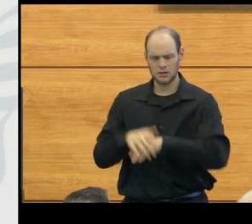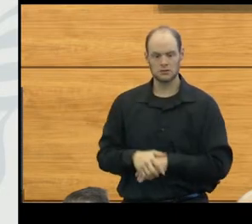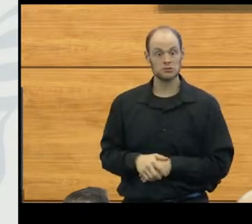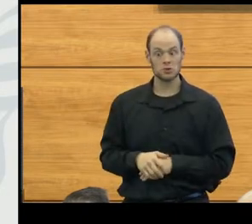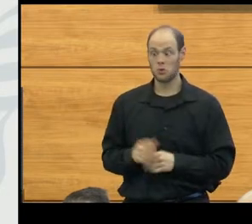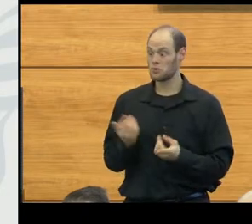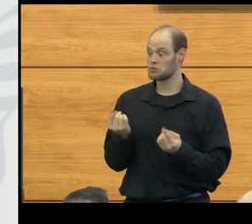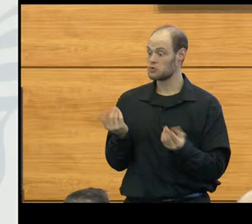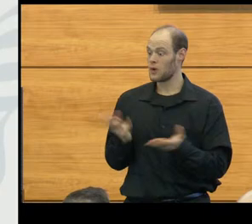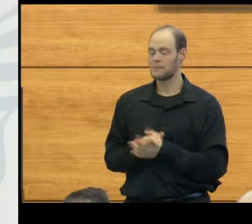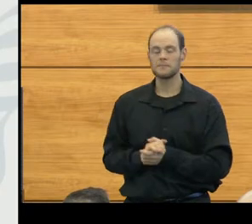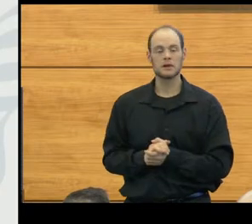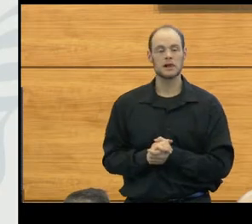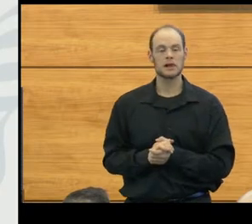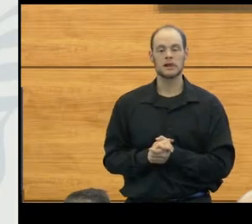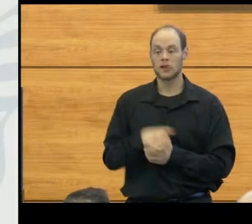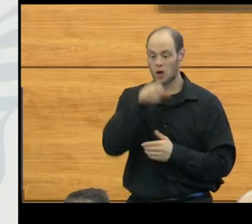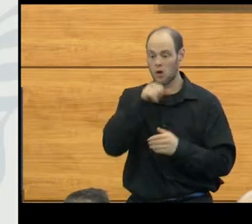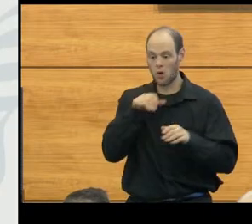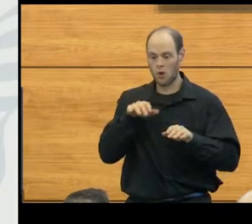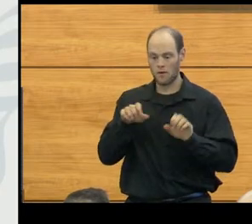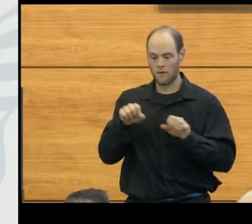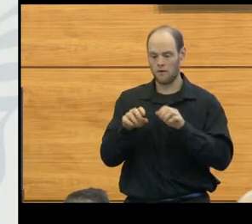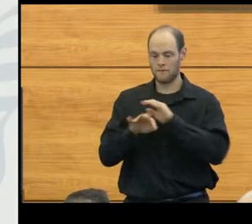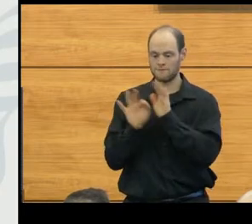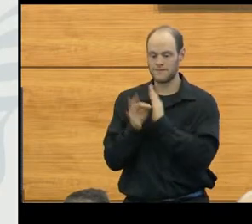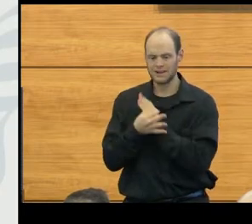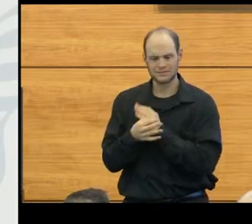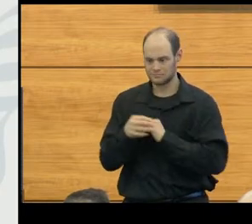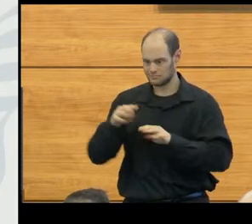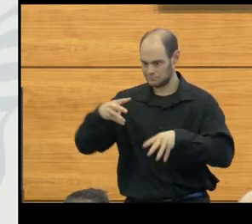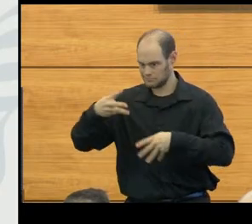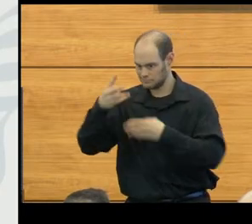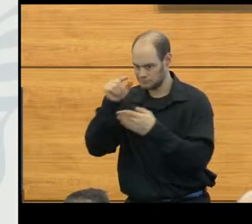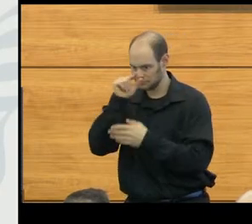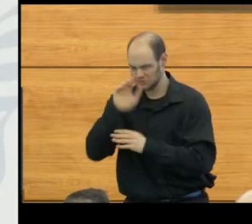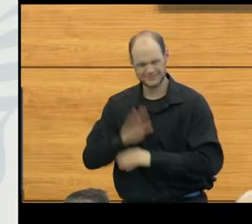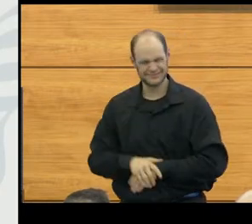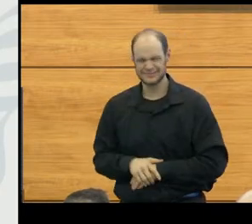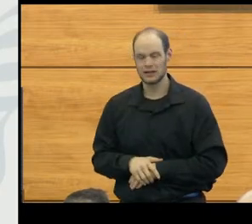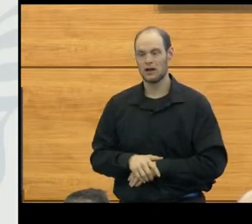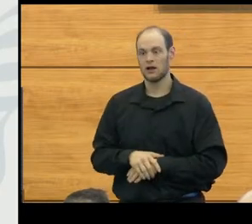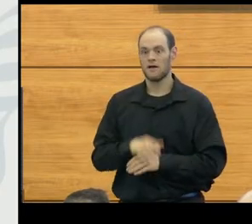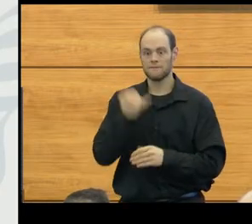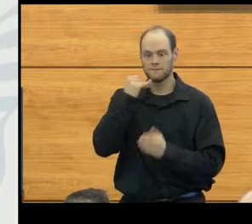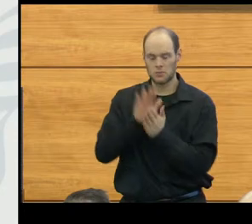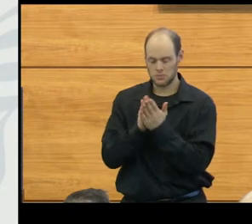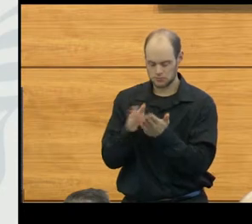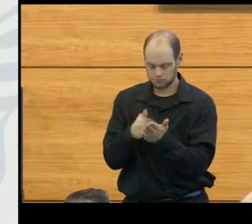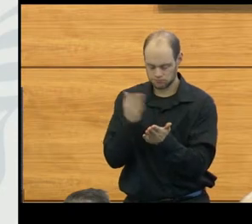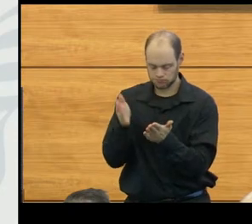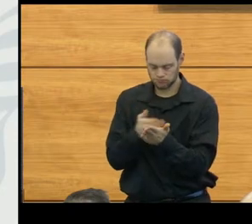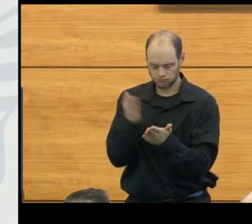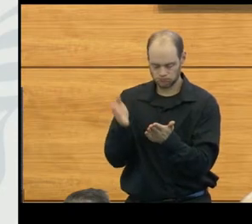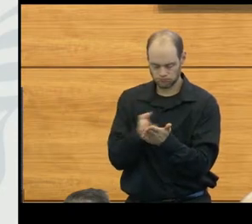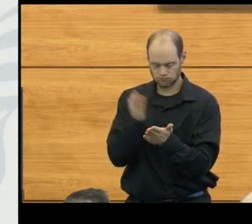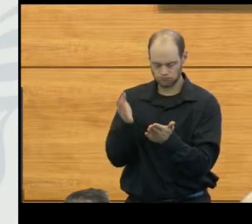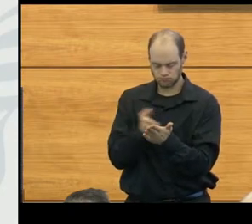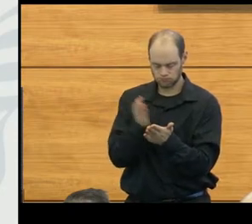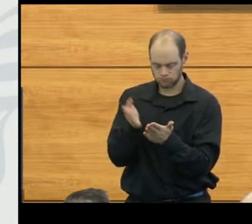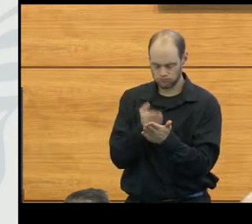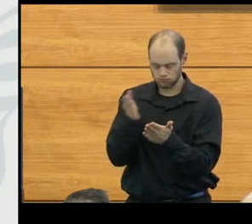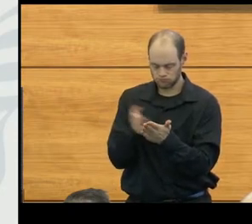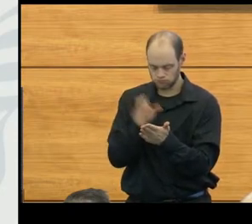did he do? He went through the old-fashioned system. Rather than Googling, he went through all of the phone books, and he began to